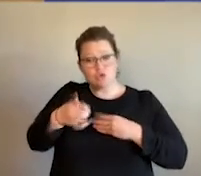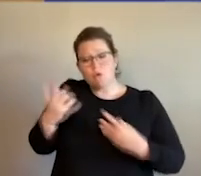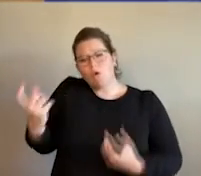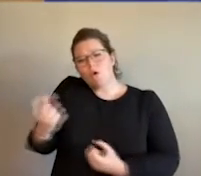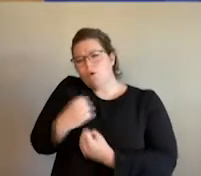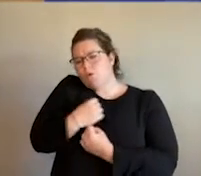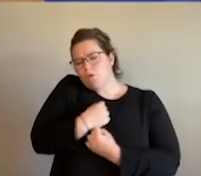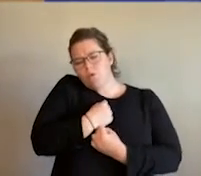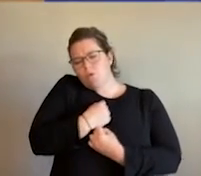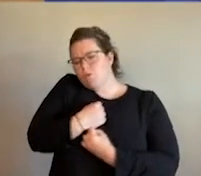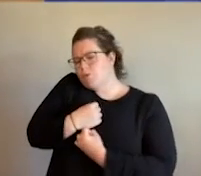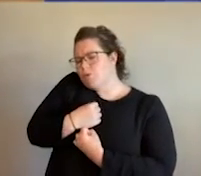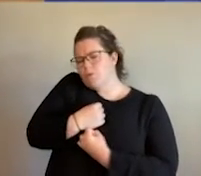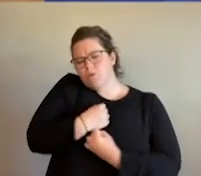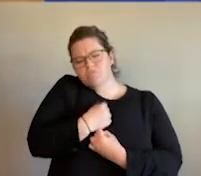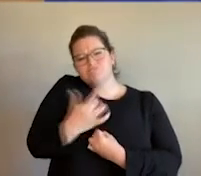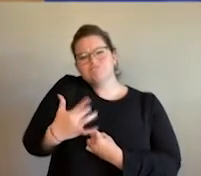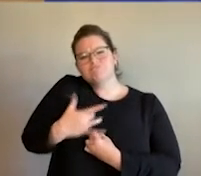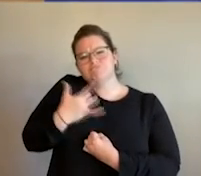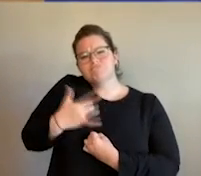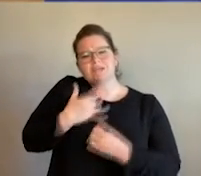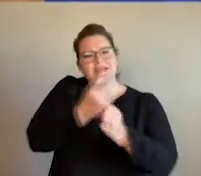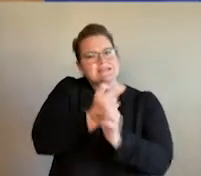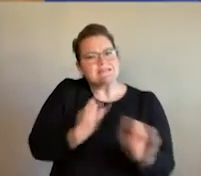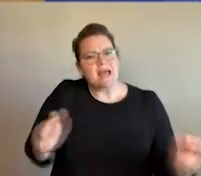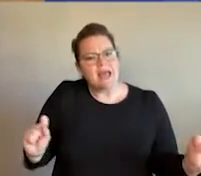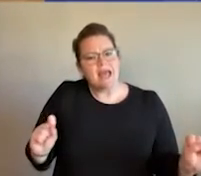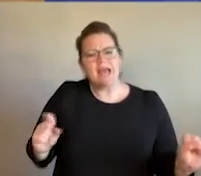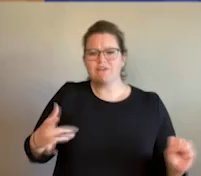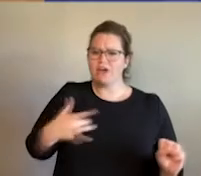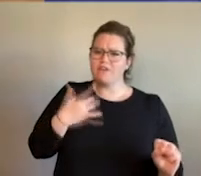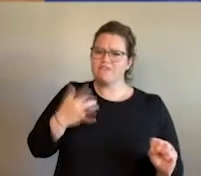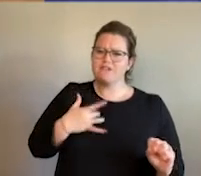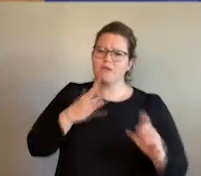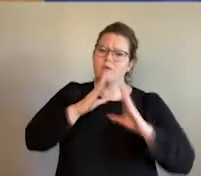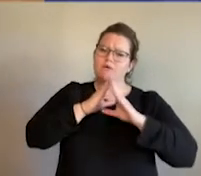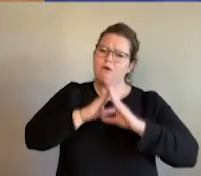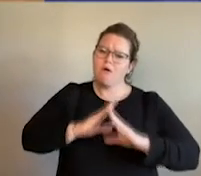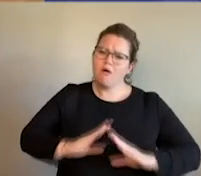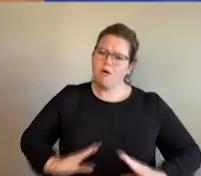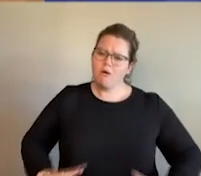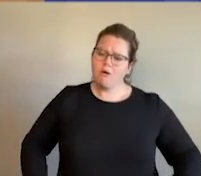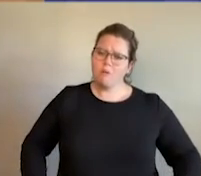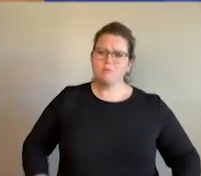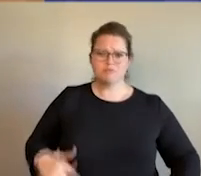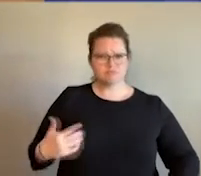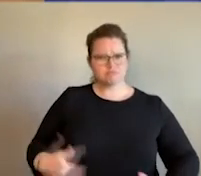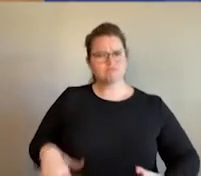on to it, that it helps you to feel safe, it helps you feel calm.